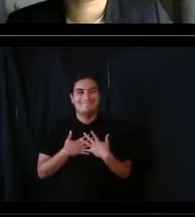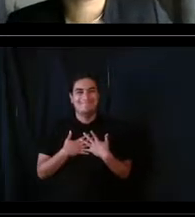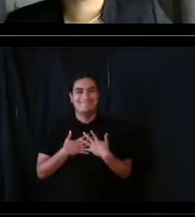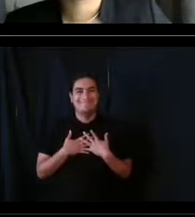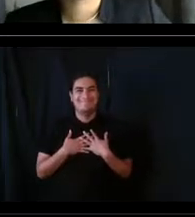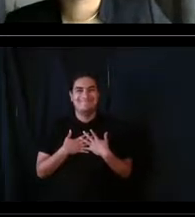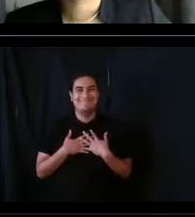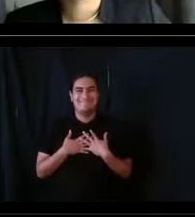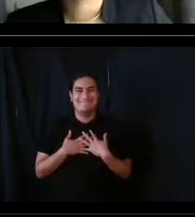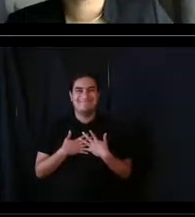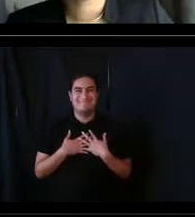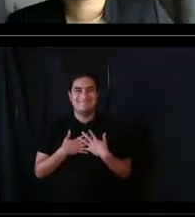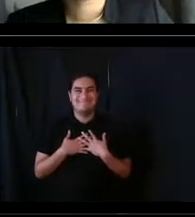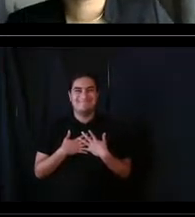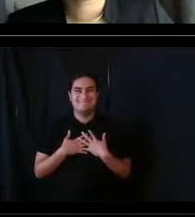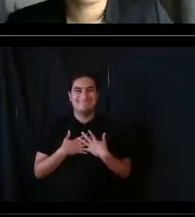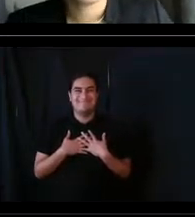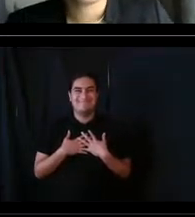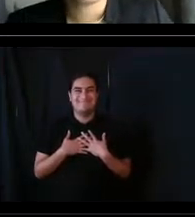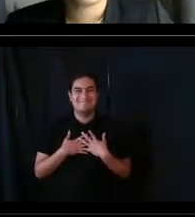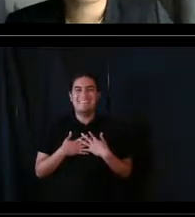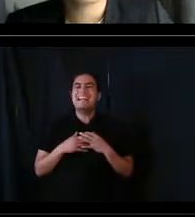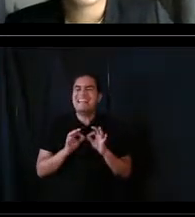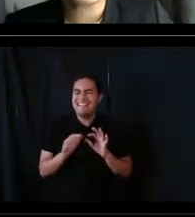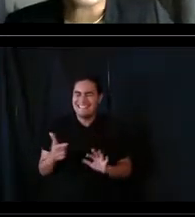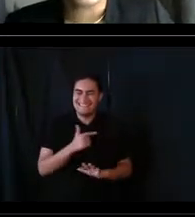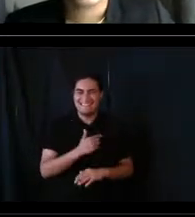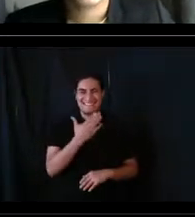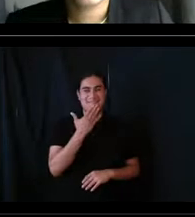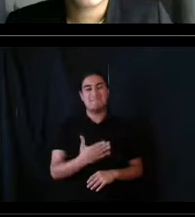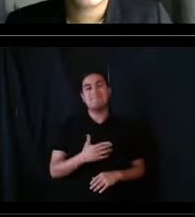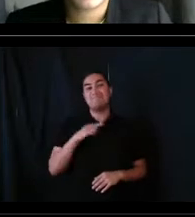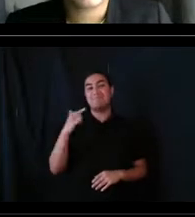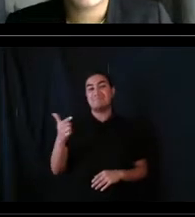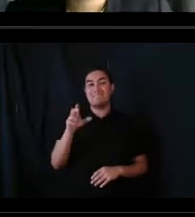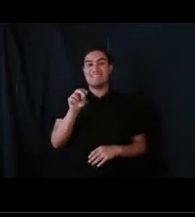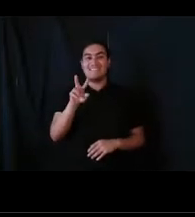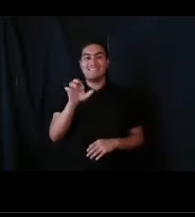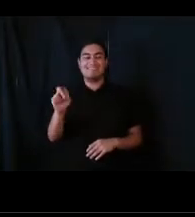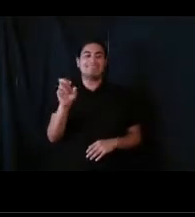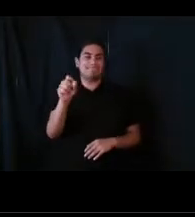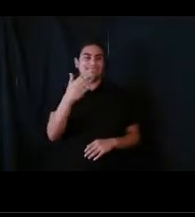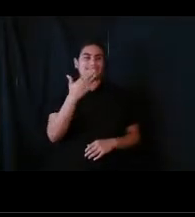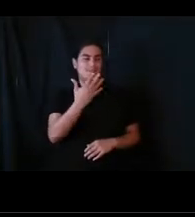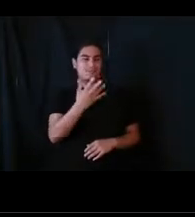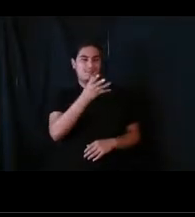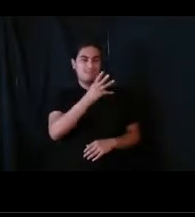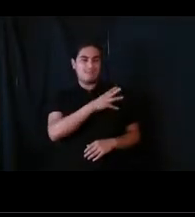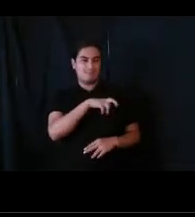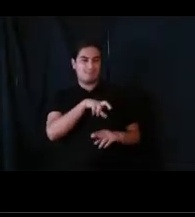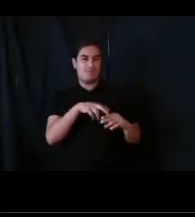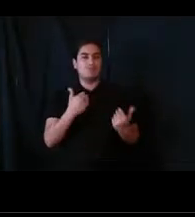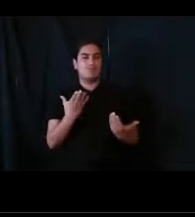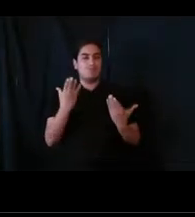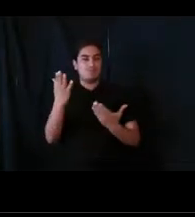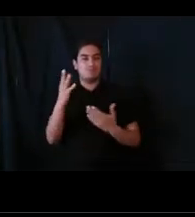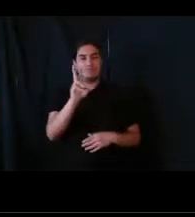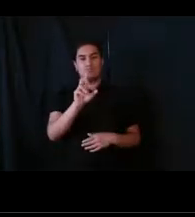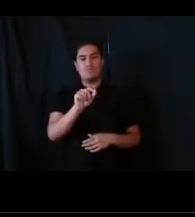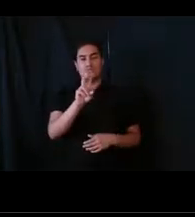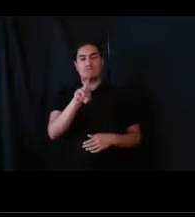to present the guidelines thank you madam chair again this is tab 18 and i am presenting the proposed 2022